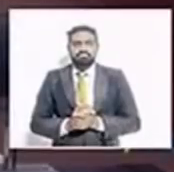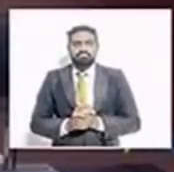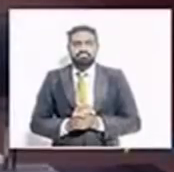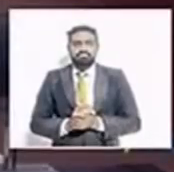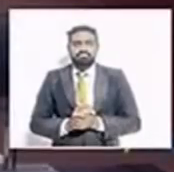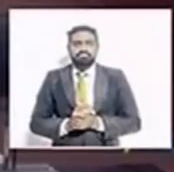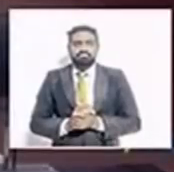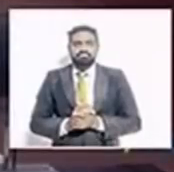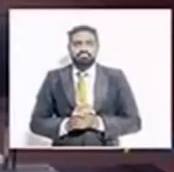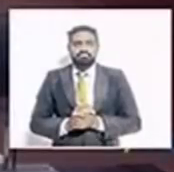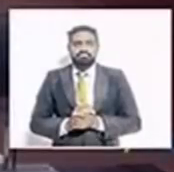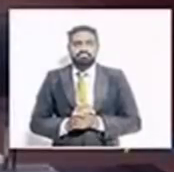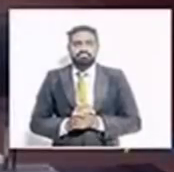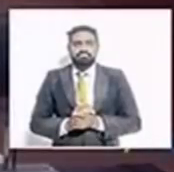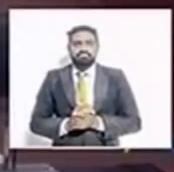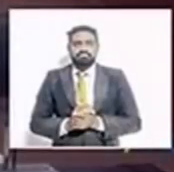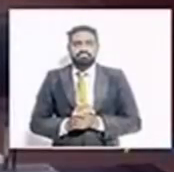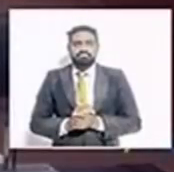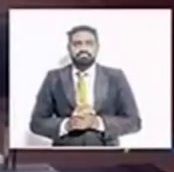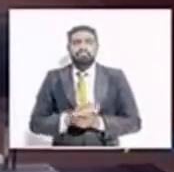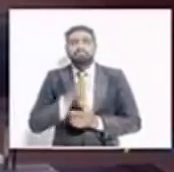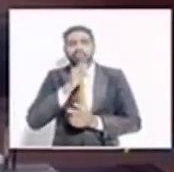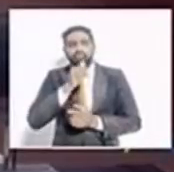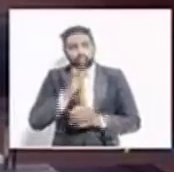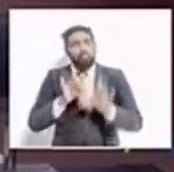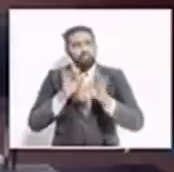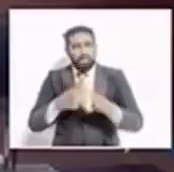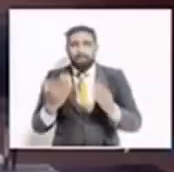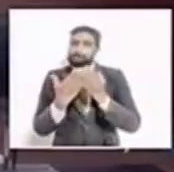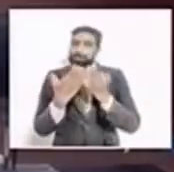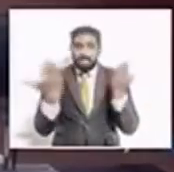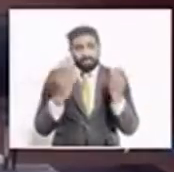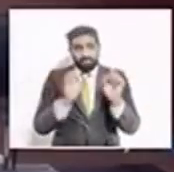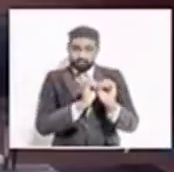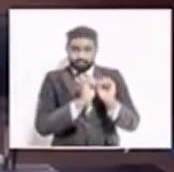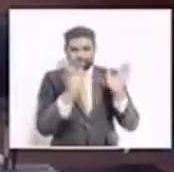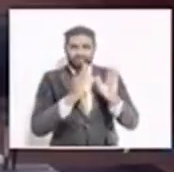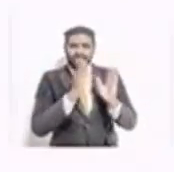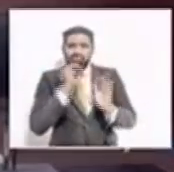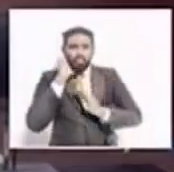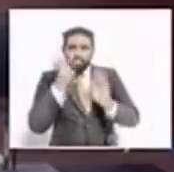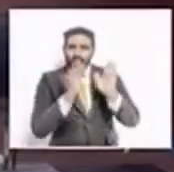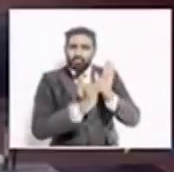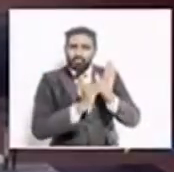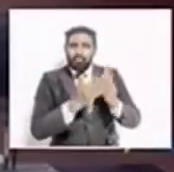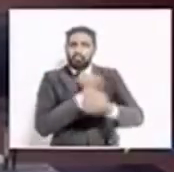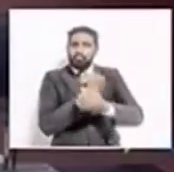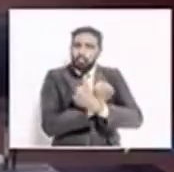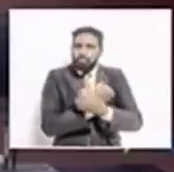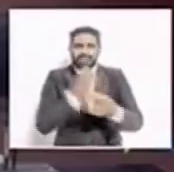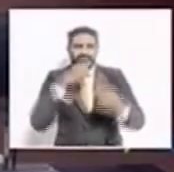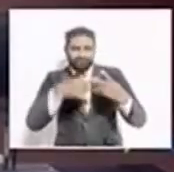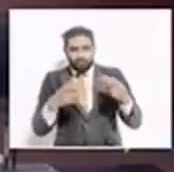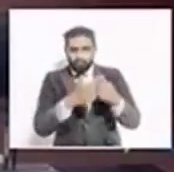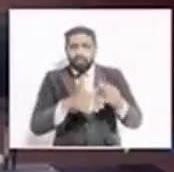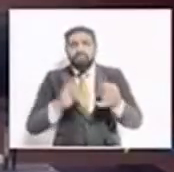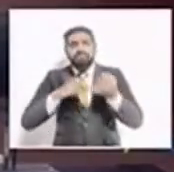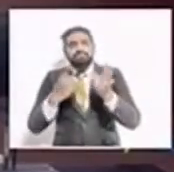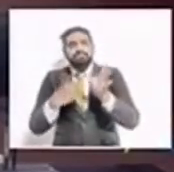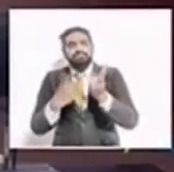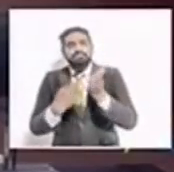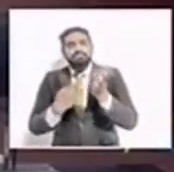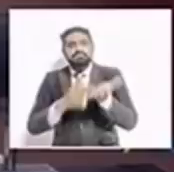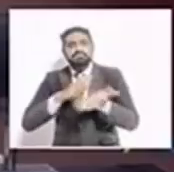If there is a news article published regarding an incident involving the police somewhere, Minister Sarath Veerasekara clarifies to the parliament. When the